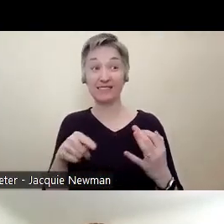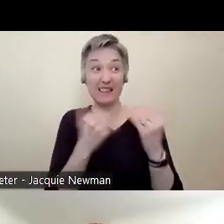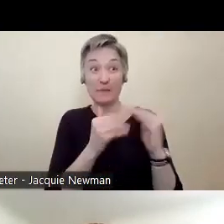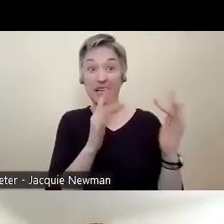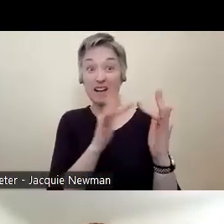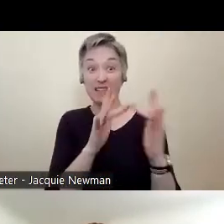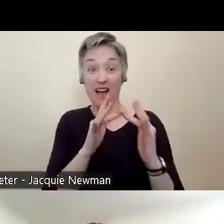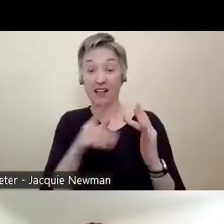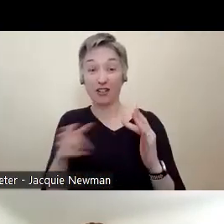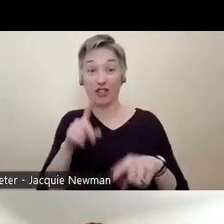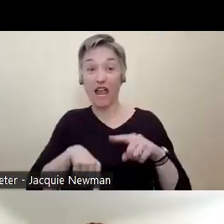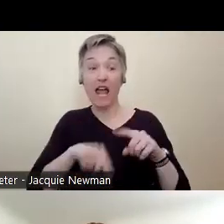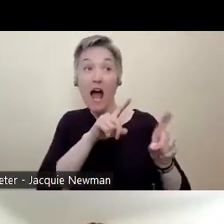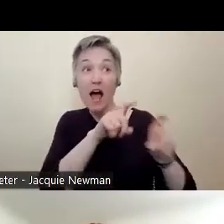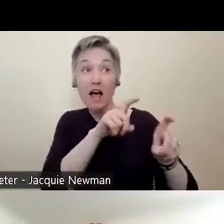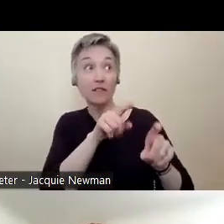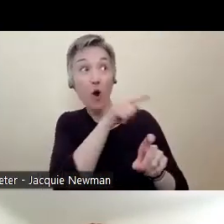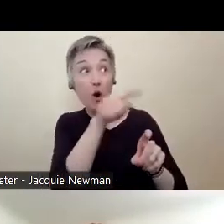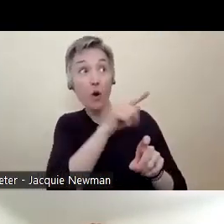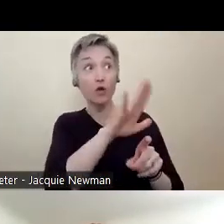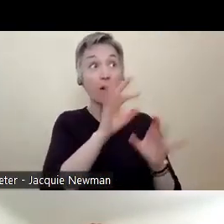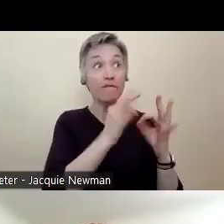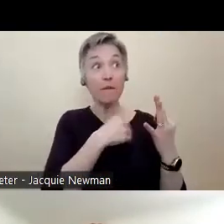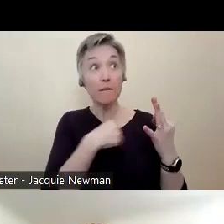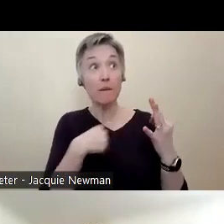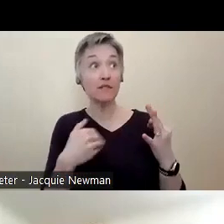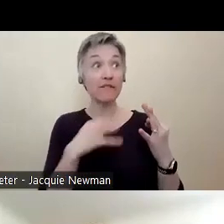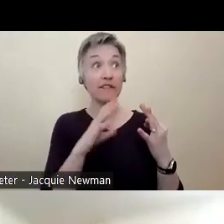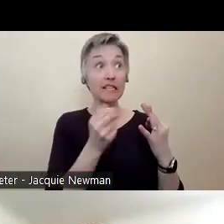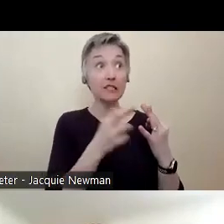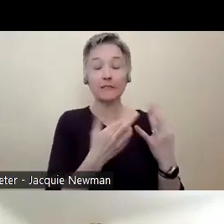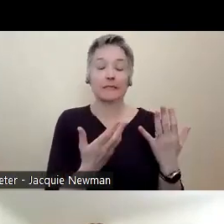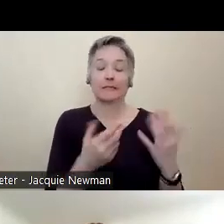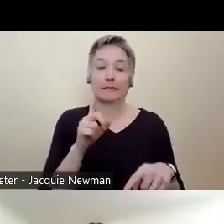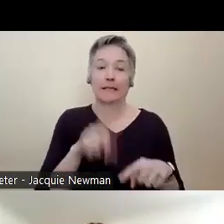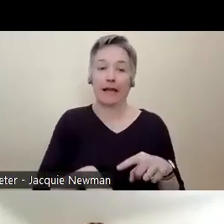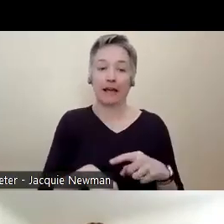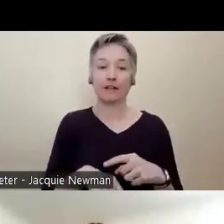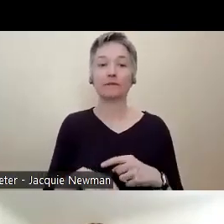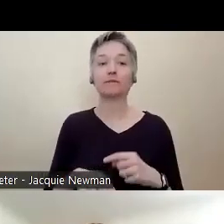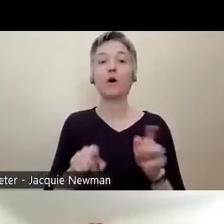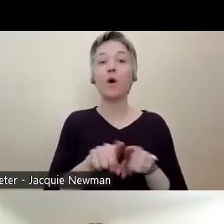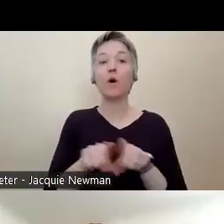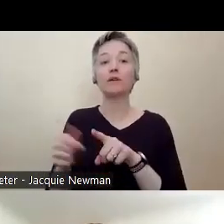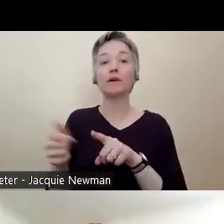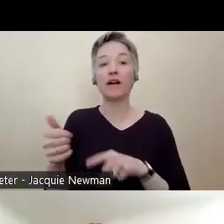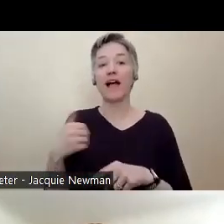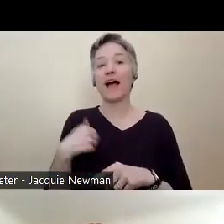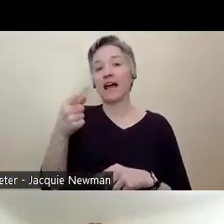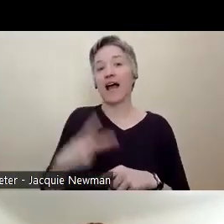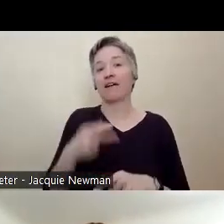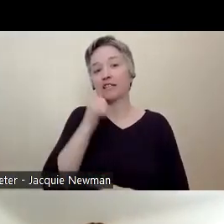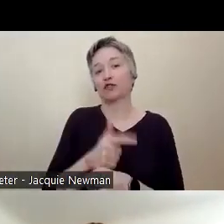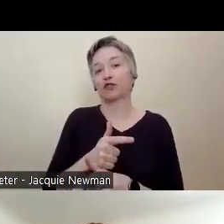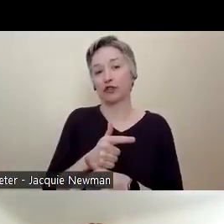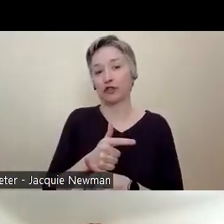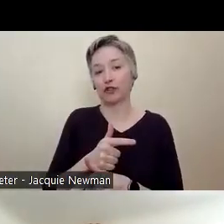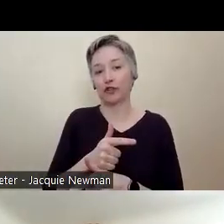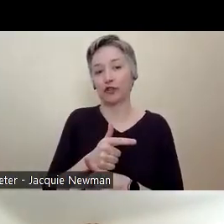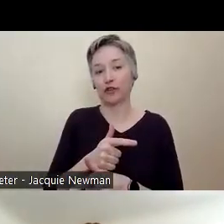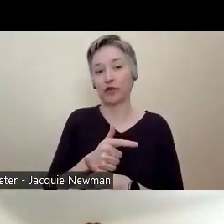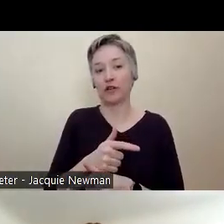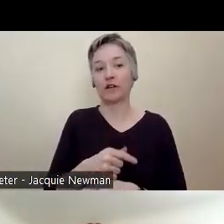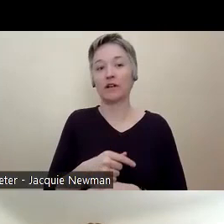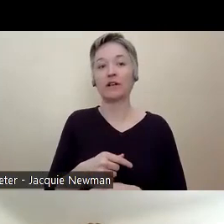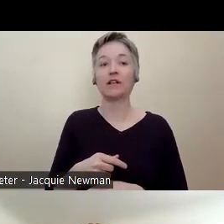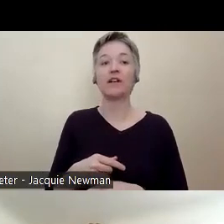there's cancers on that side. And the other thing that I noted here is that she has a half sister that she identified on